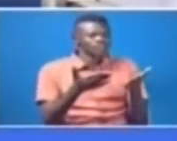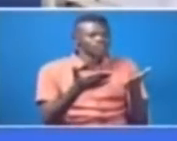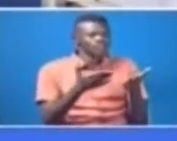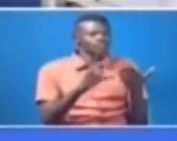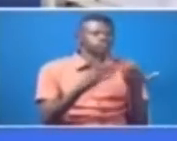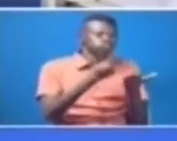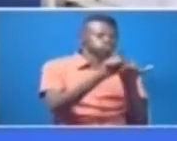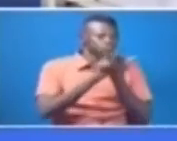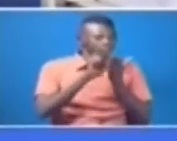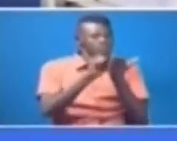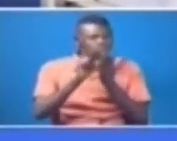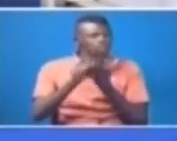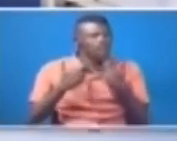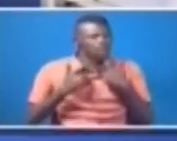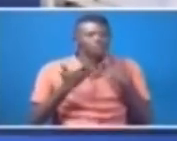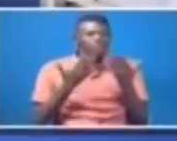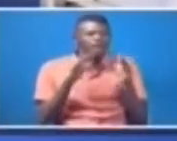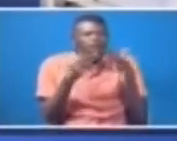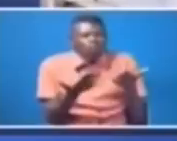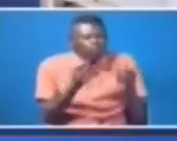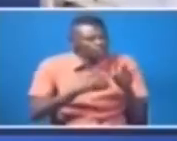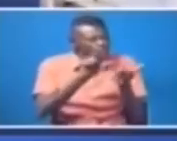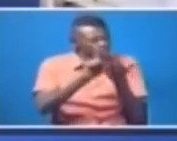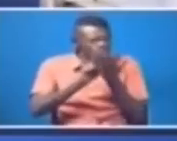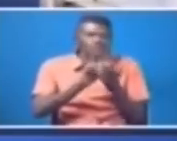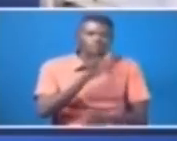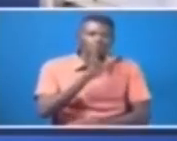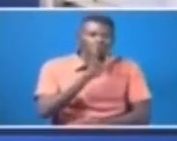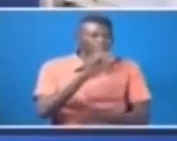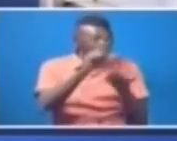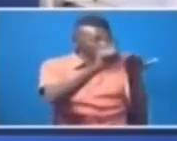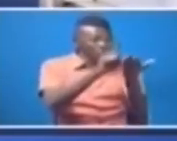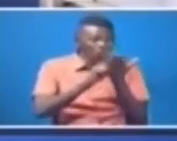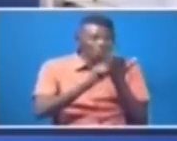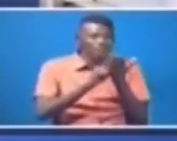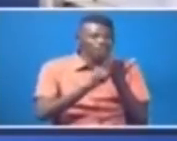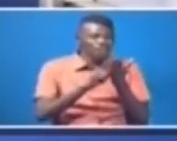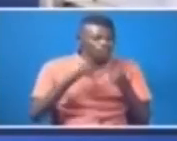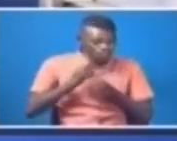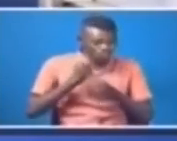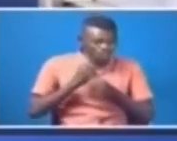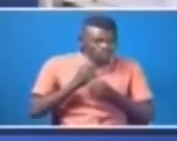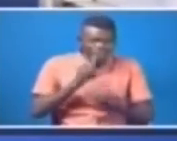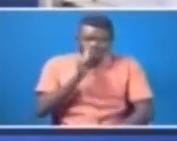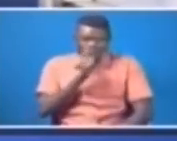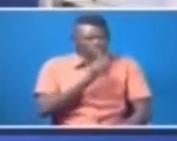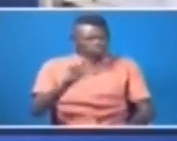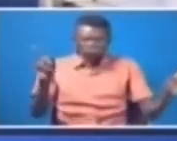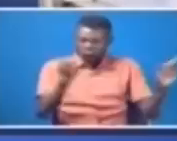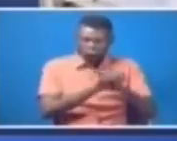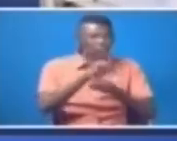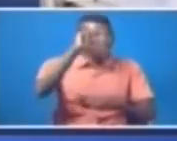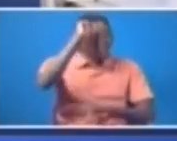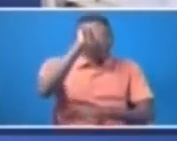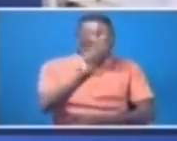that indebtedness would look like. And when loans are taken, loans are not personal affairs. These are loans taken by the government